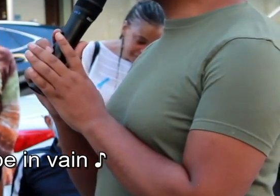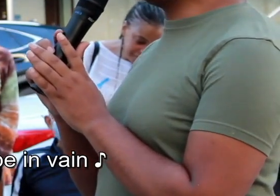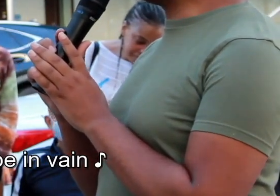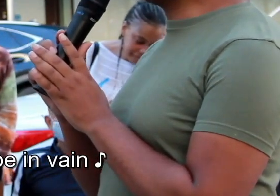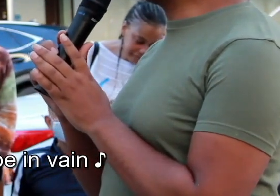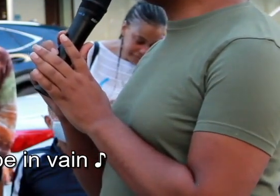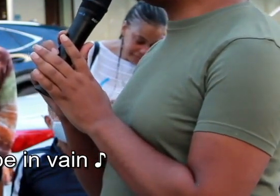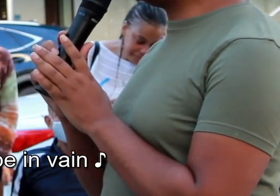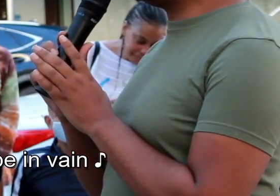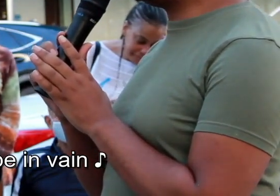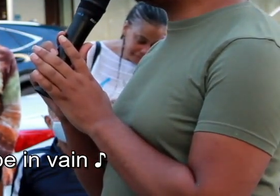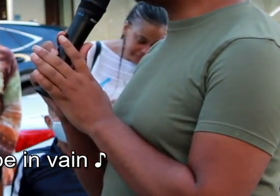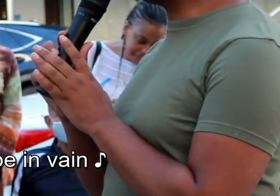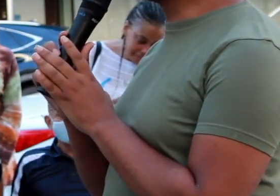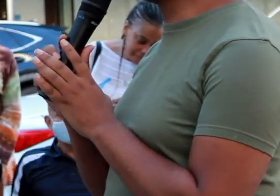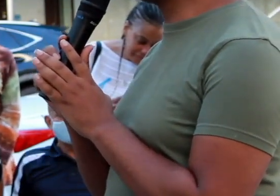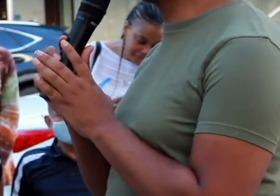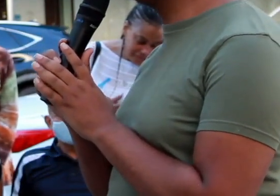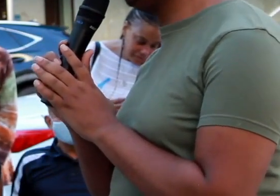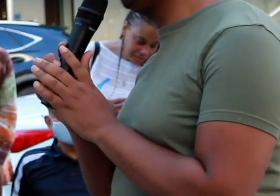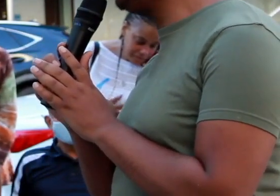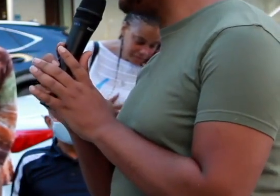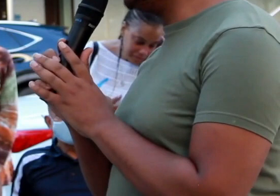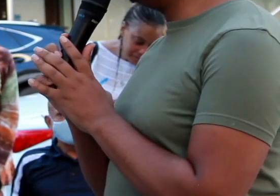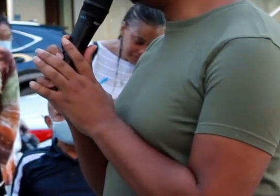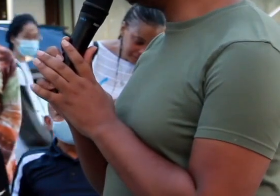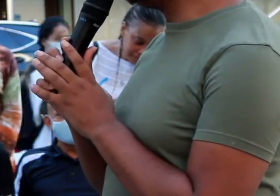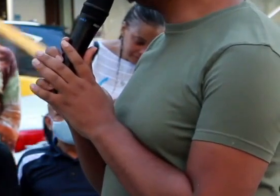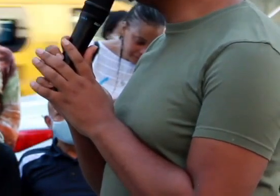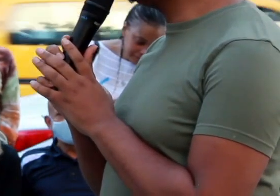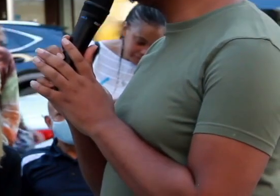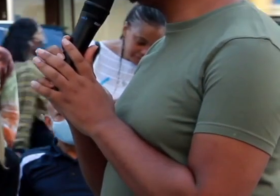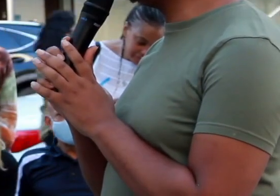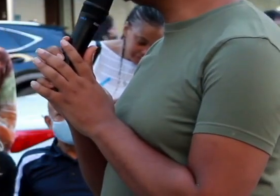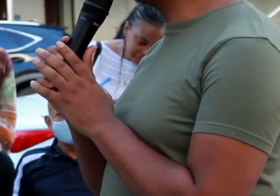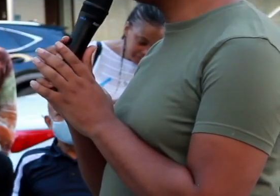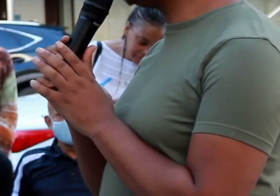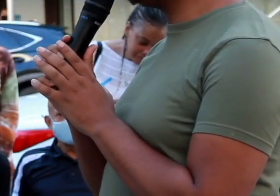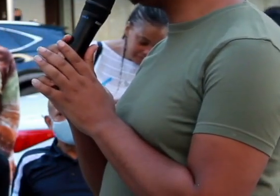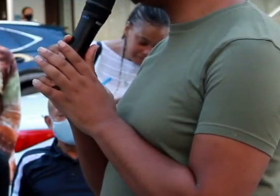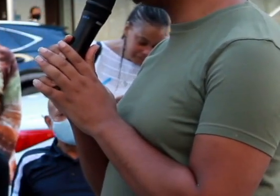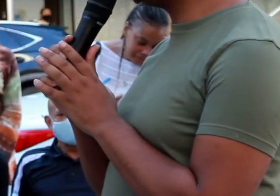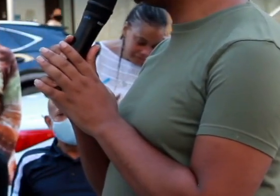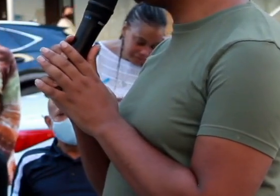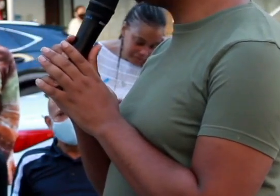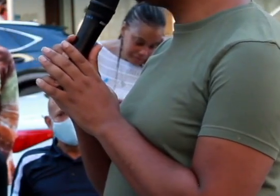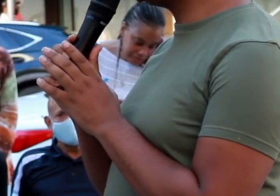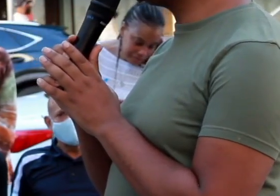My living shall not be in